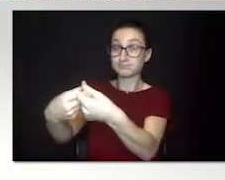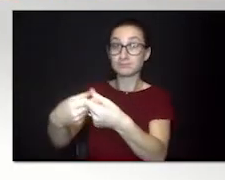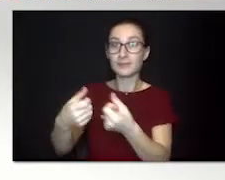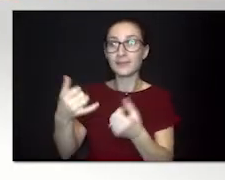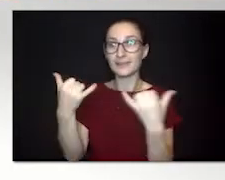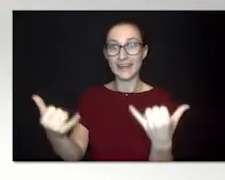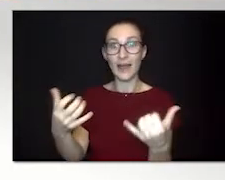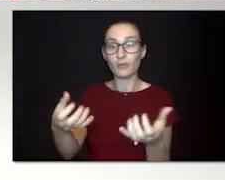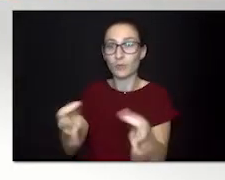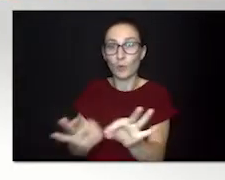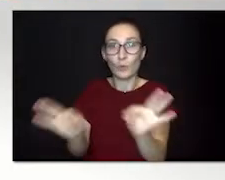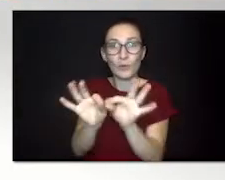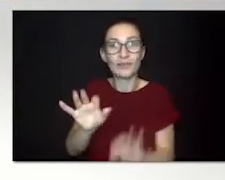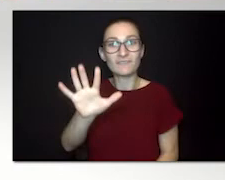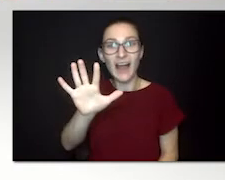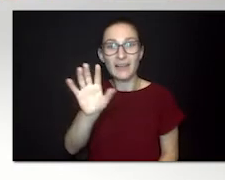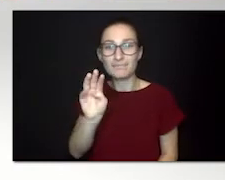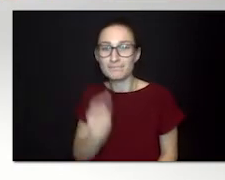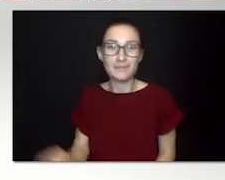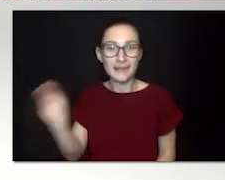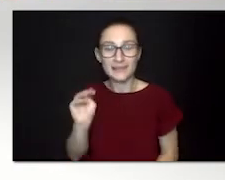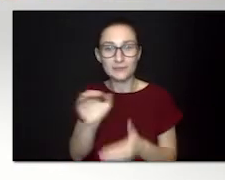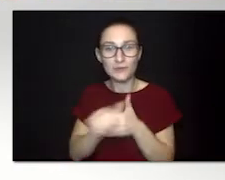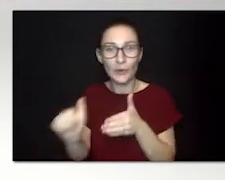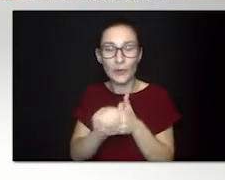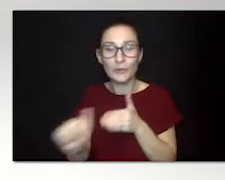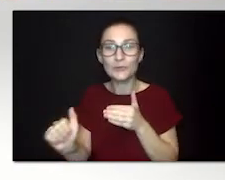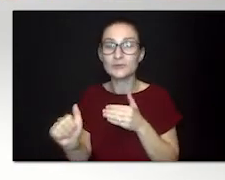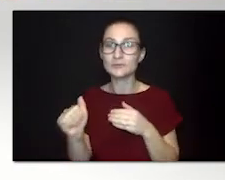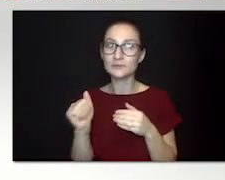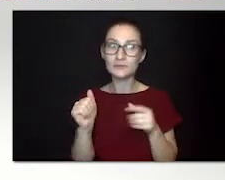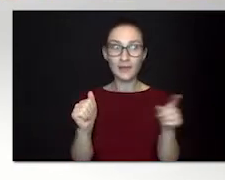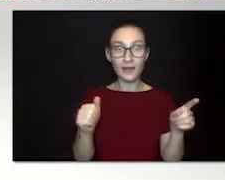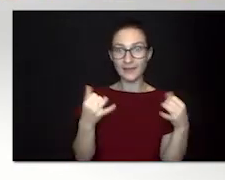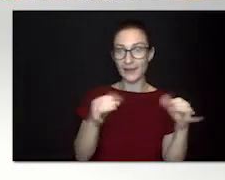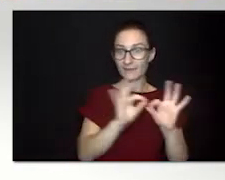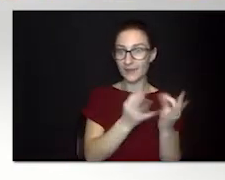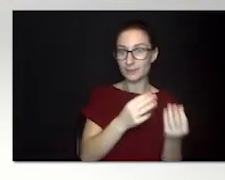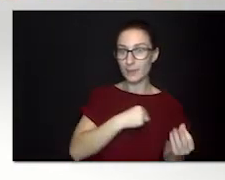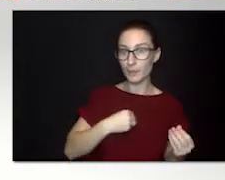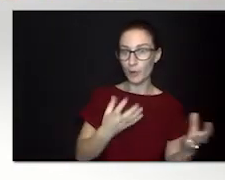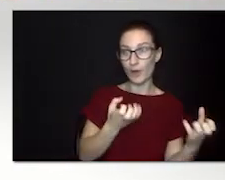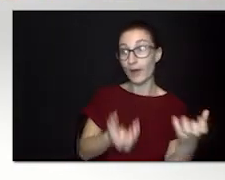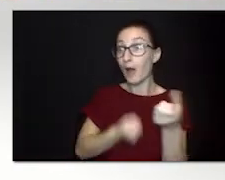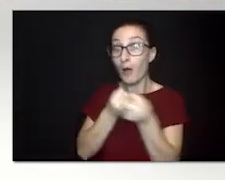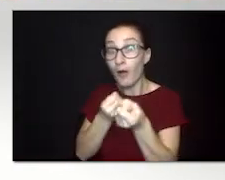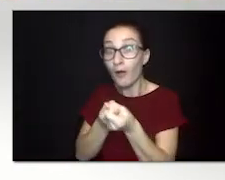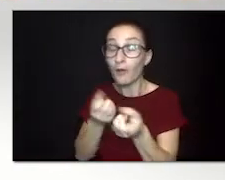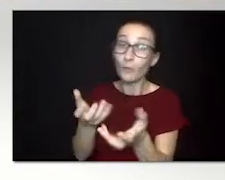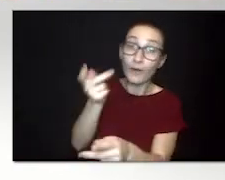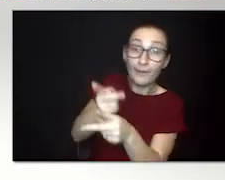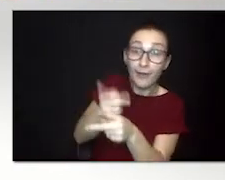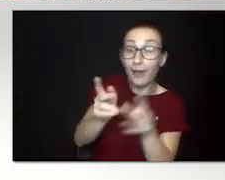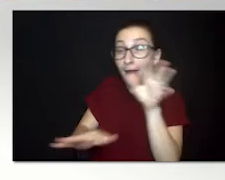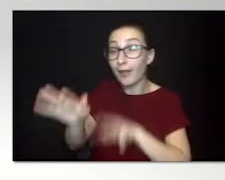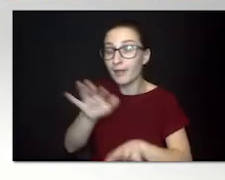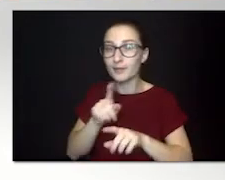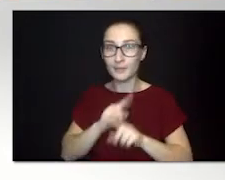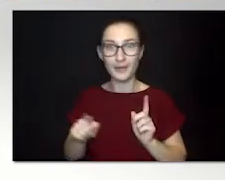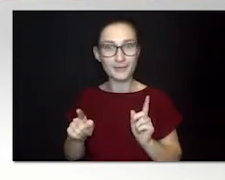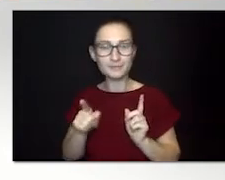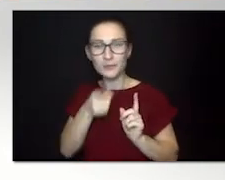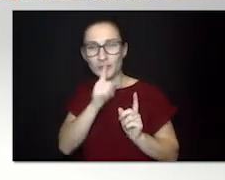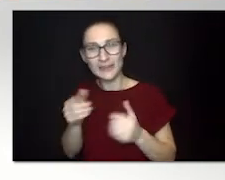out of the woodworks to be guardian, as opposed to maybe a neighbor who has been taking care of them, who has taken care of the family and been in their life, is